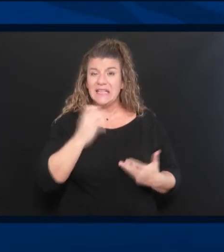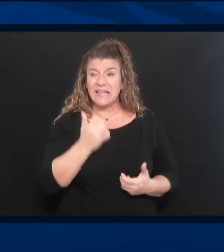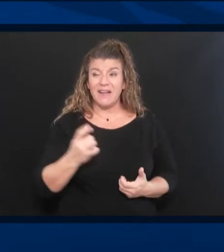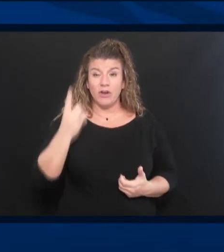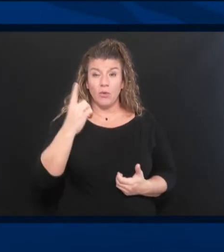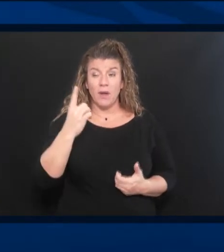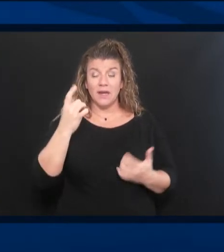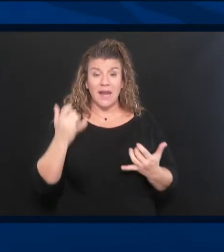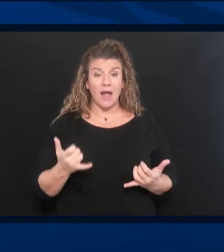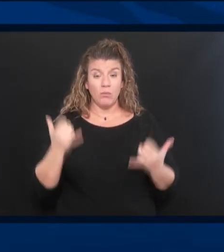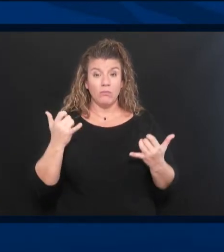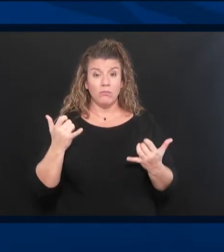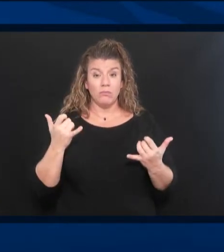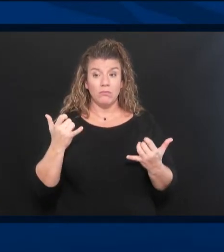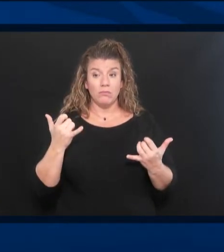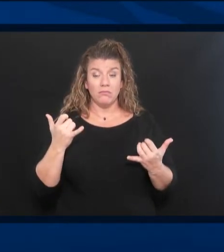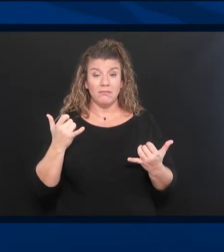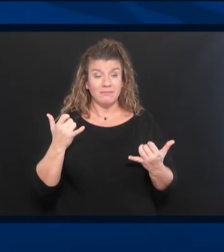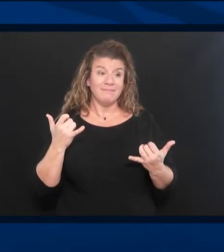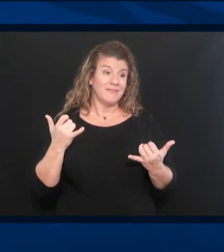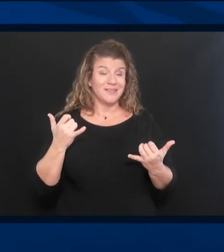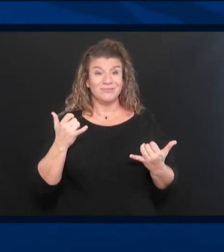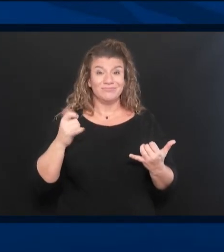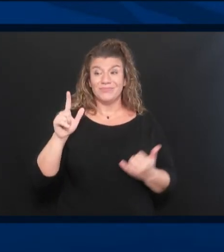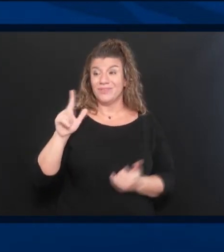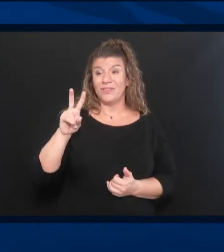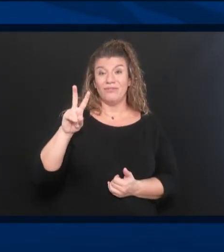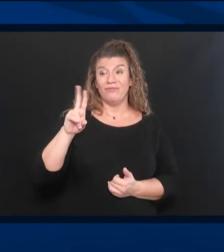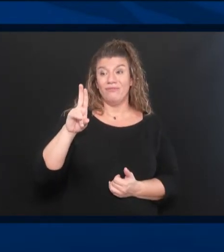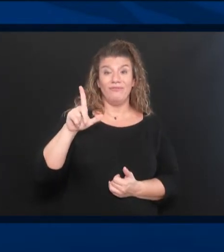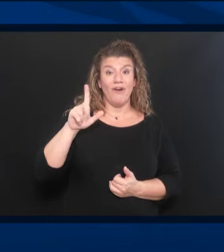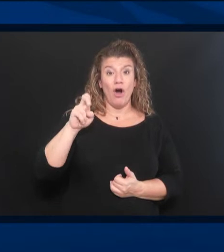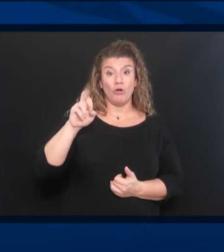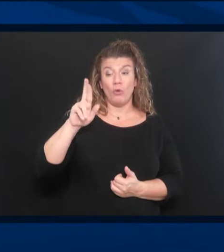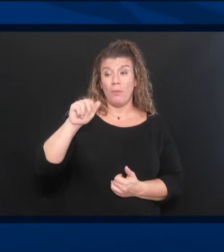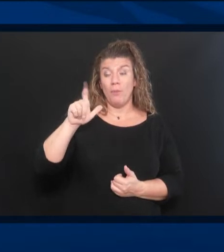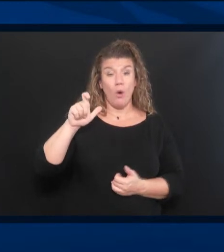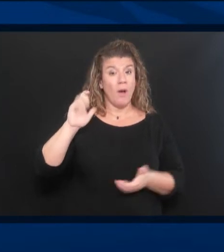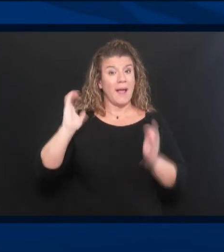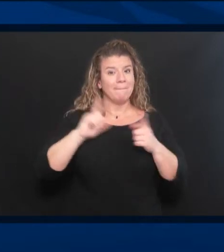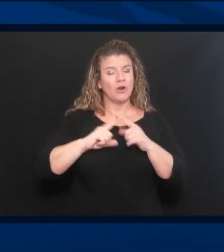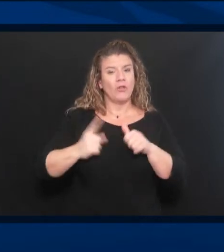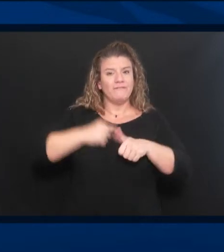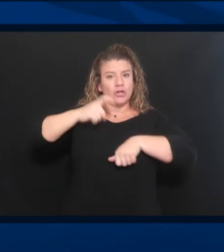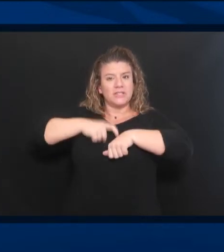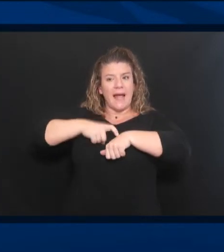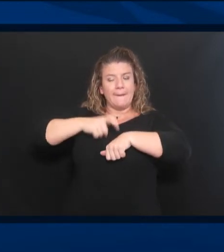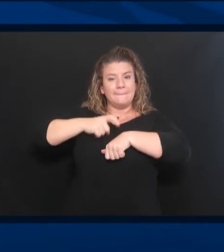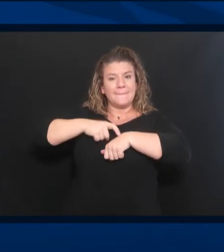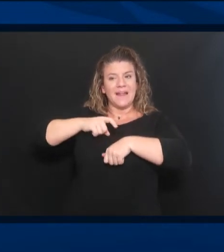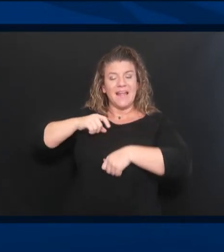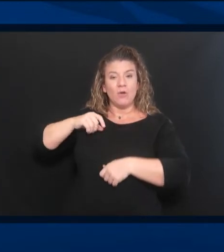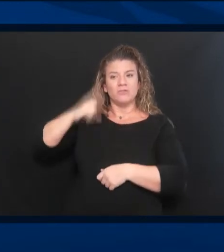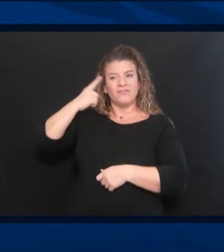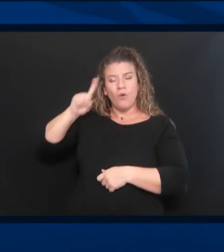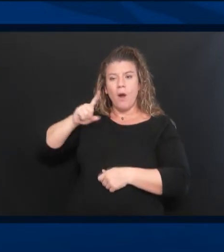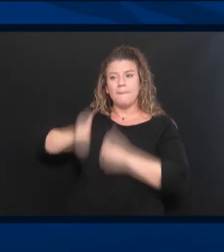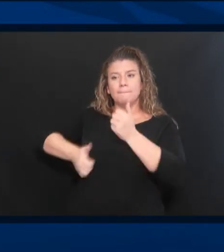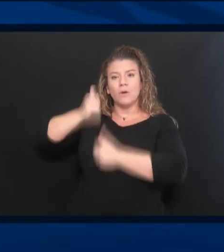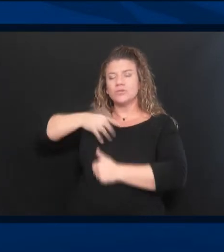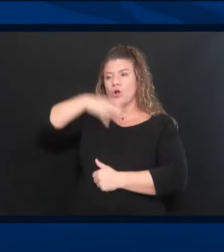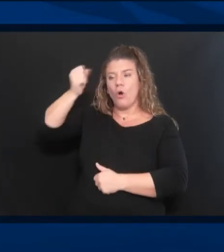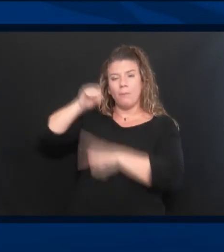now vulnerable to this thing, unlike the first wave that came through and then the Alpha variant, that the Delta variant itself